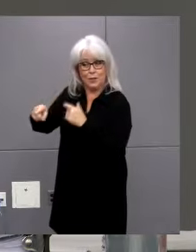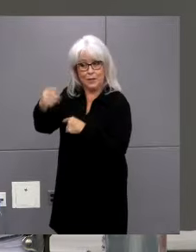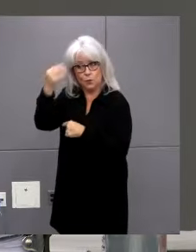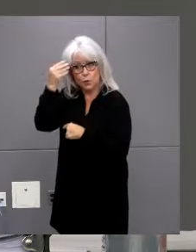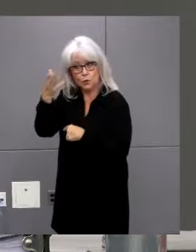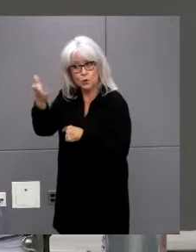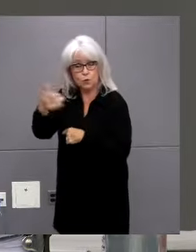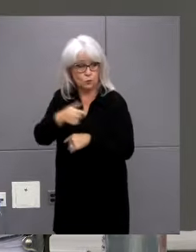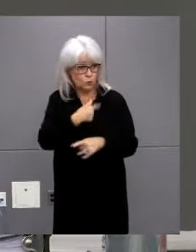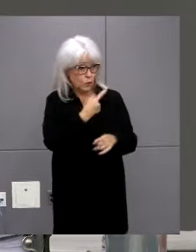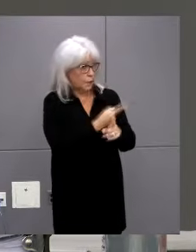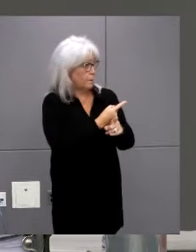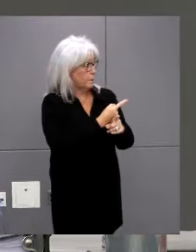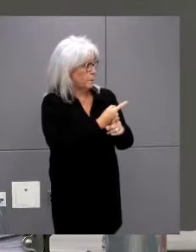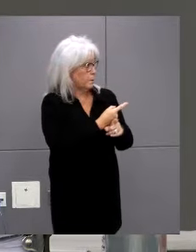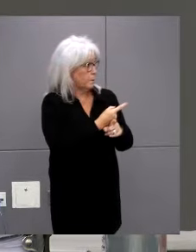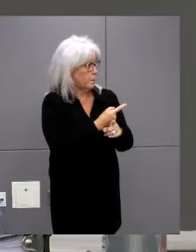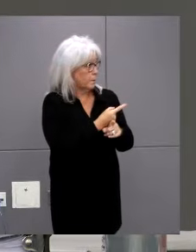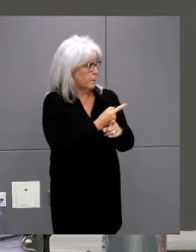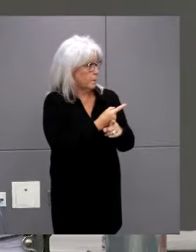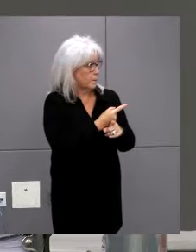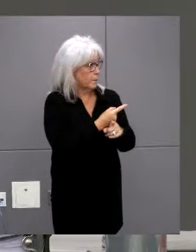correct?